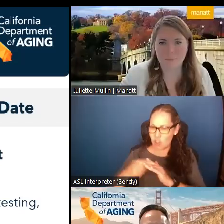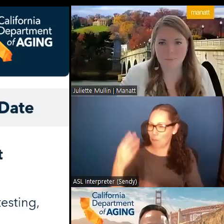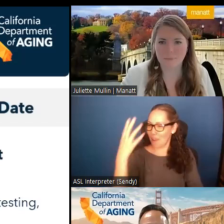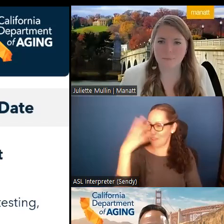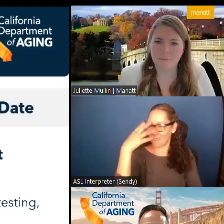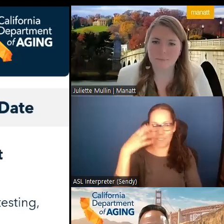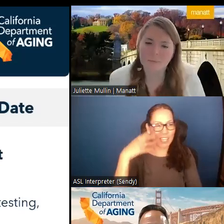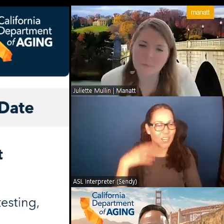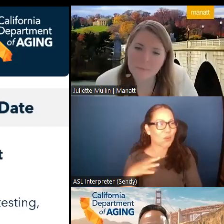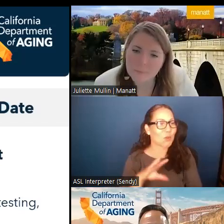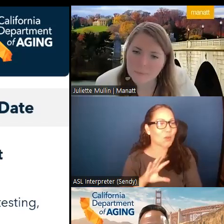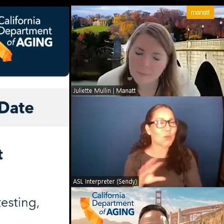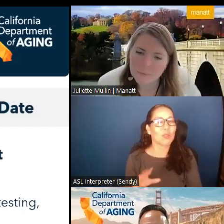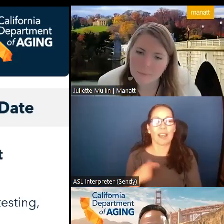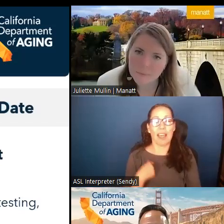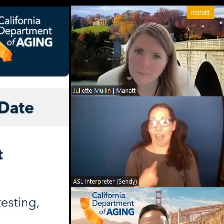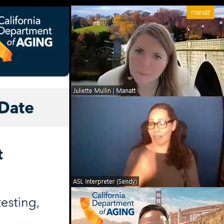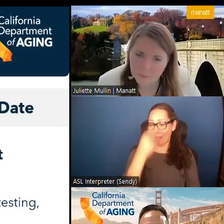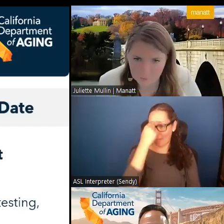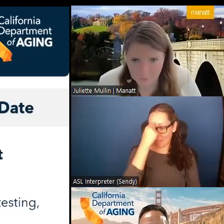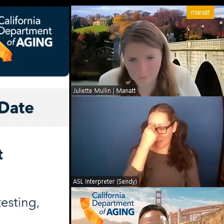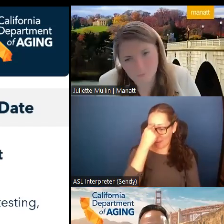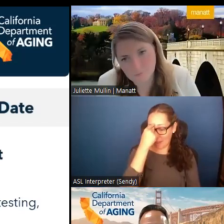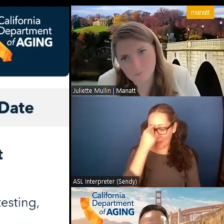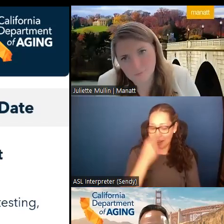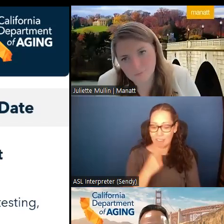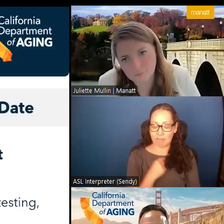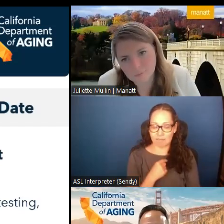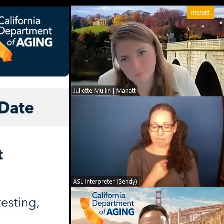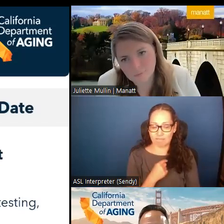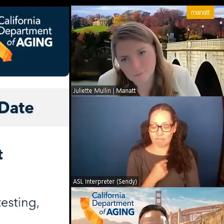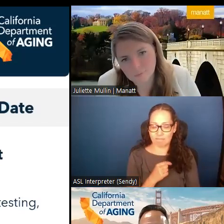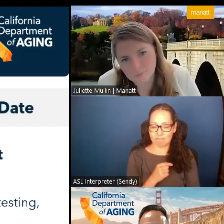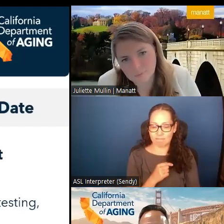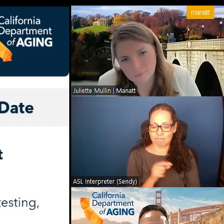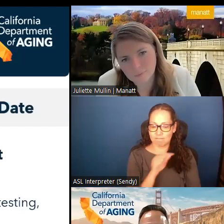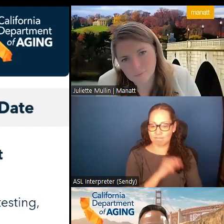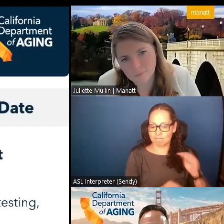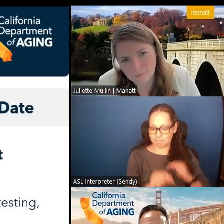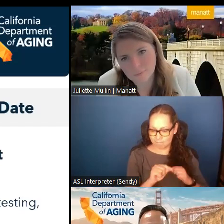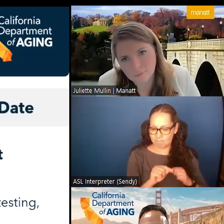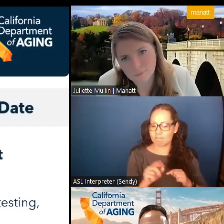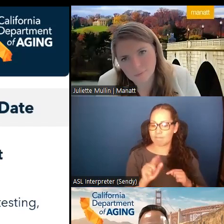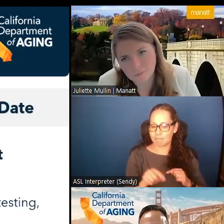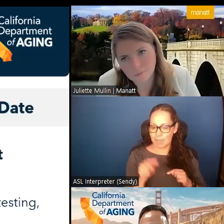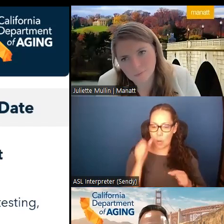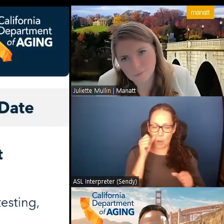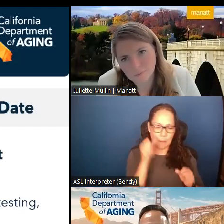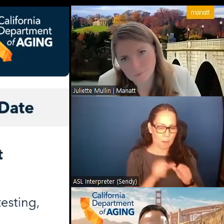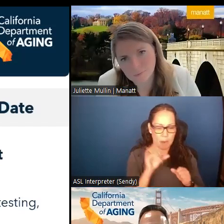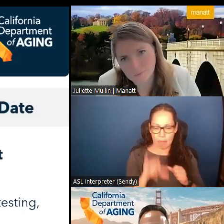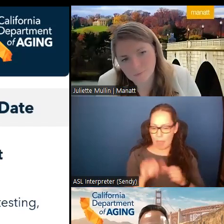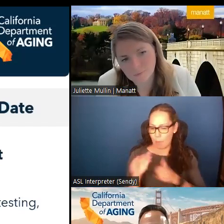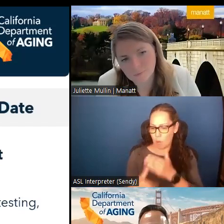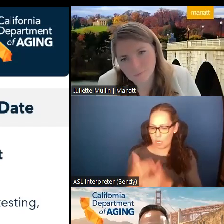And so I think just to kind of go over what I remember of the process, I think it